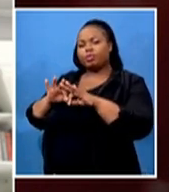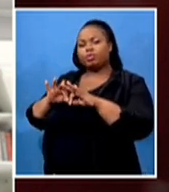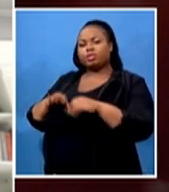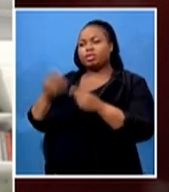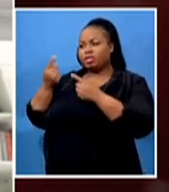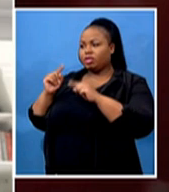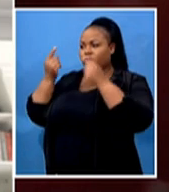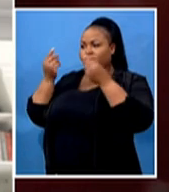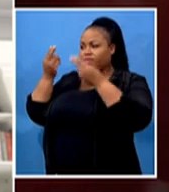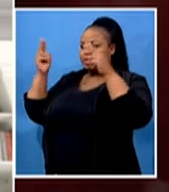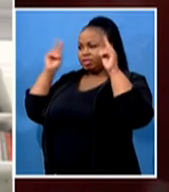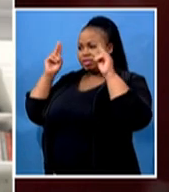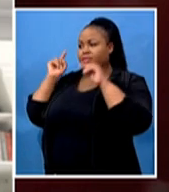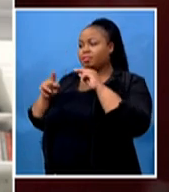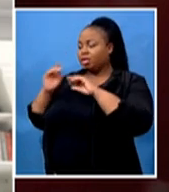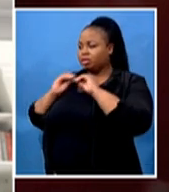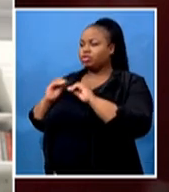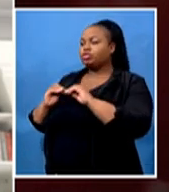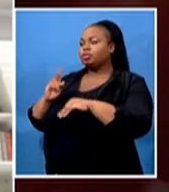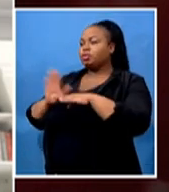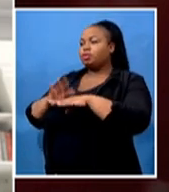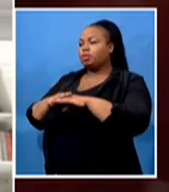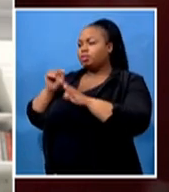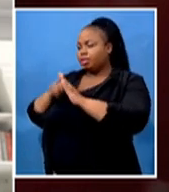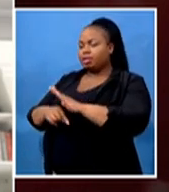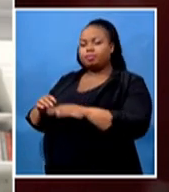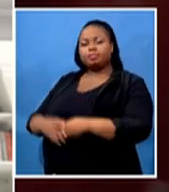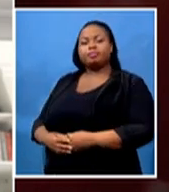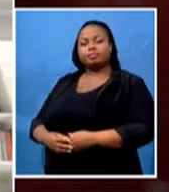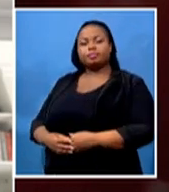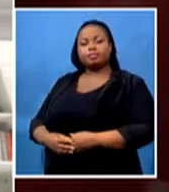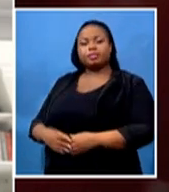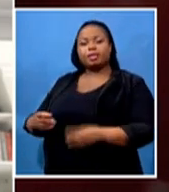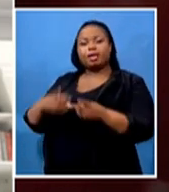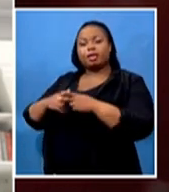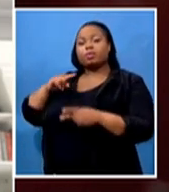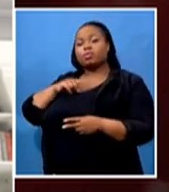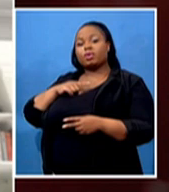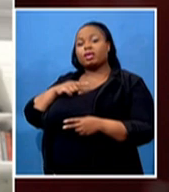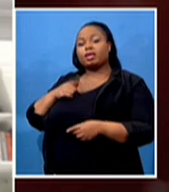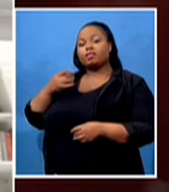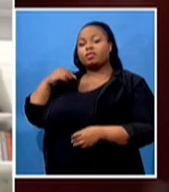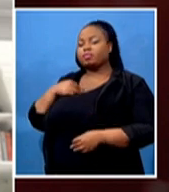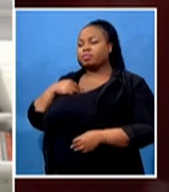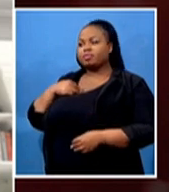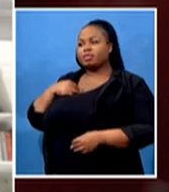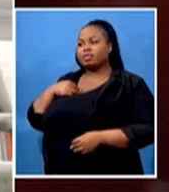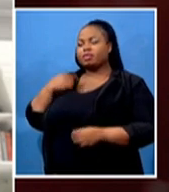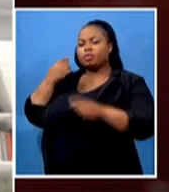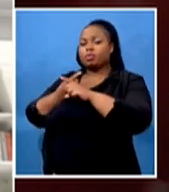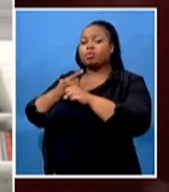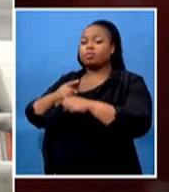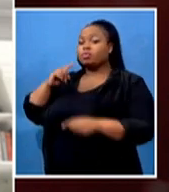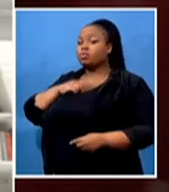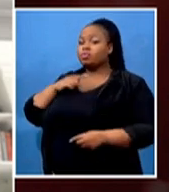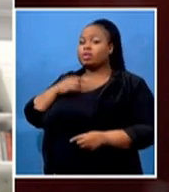Our humaneness, our humanity. You know, the three to me are like hardware, software, and the operating system is Ubuntu. The operating